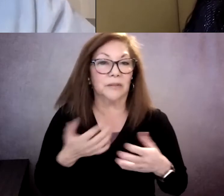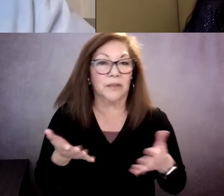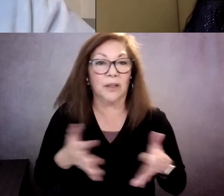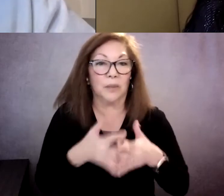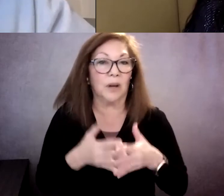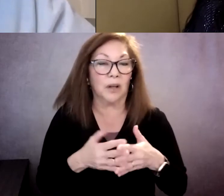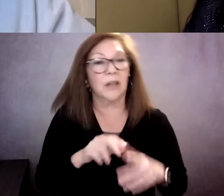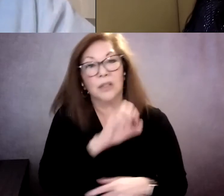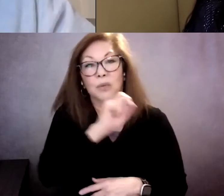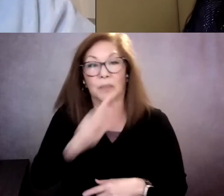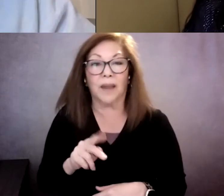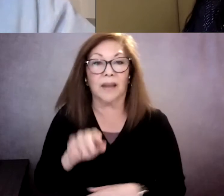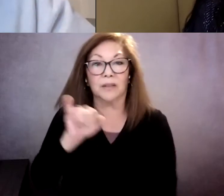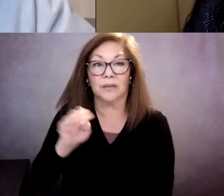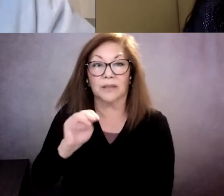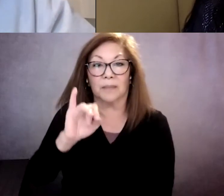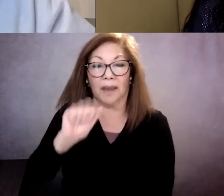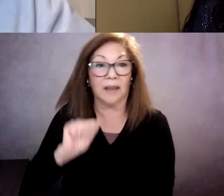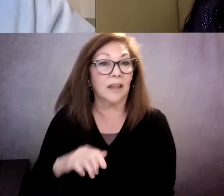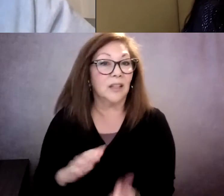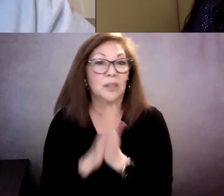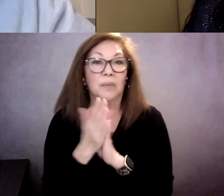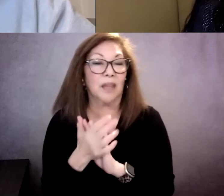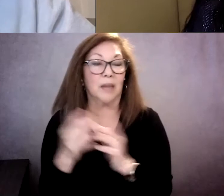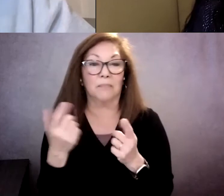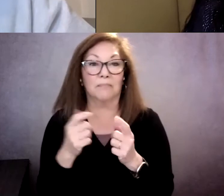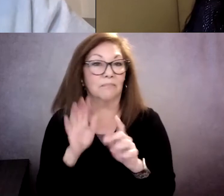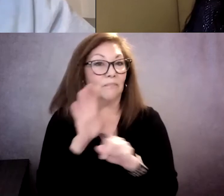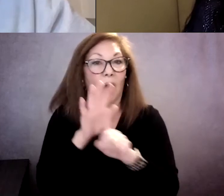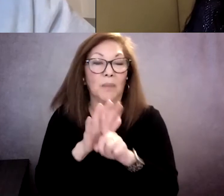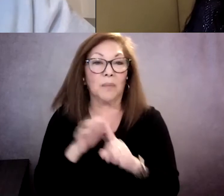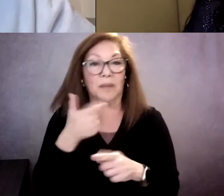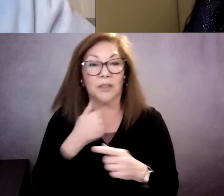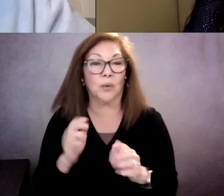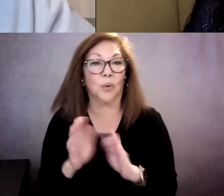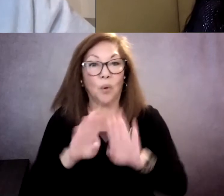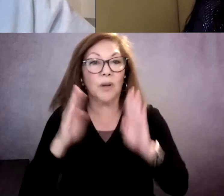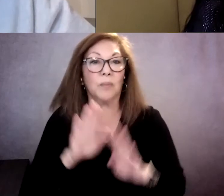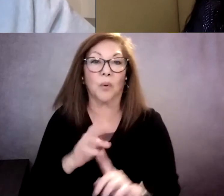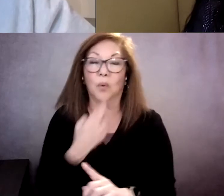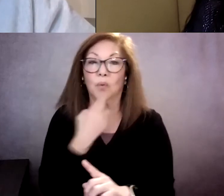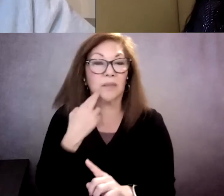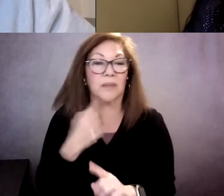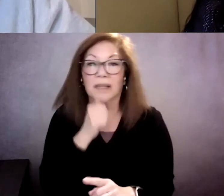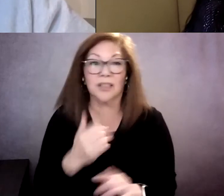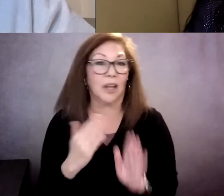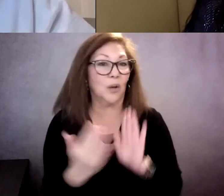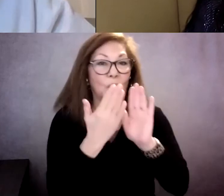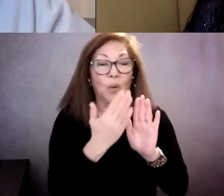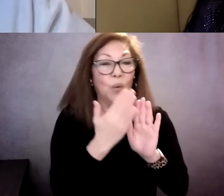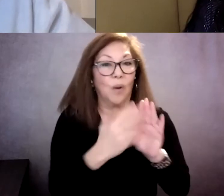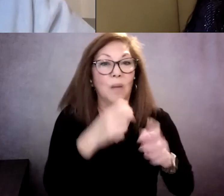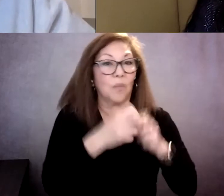is where she became a huge star by opening her own restaurants, because she didn't necessarily face those burdens in Jamaica that she